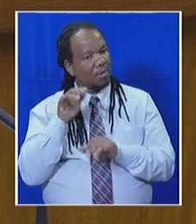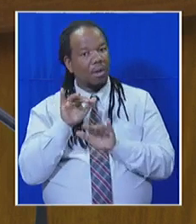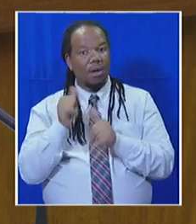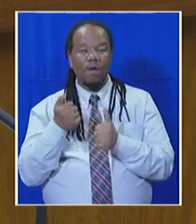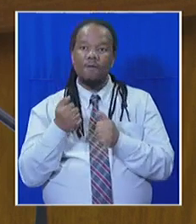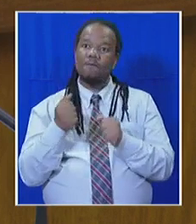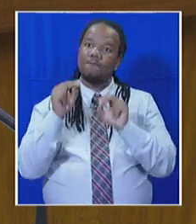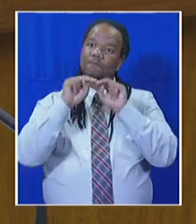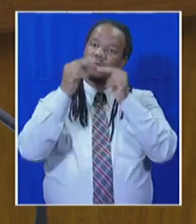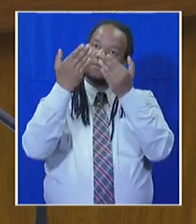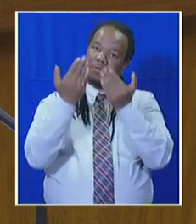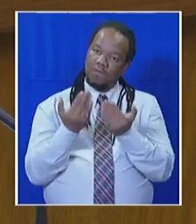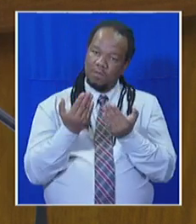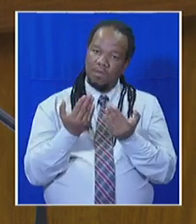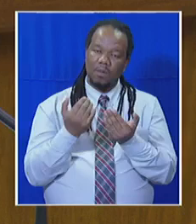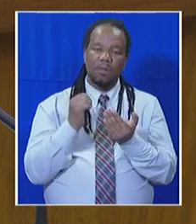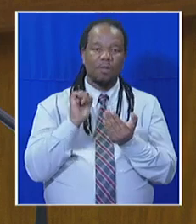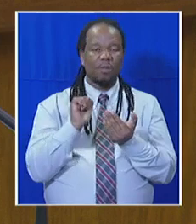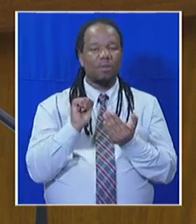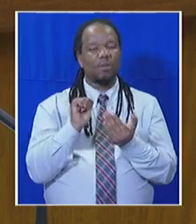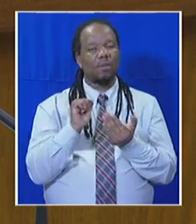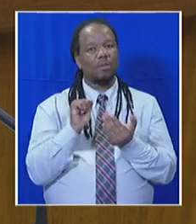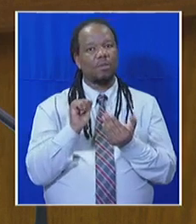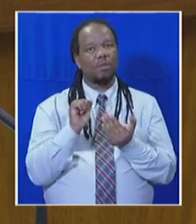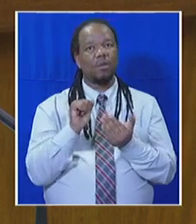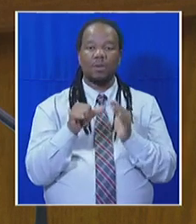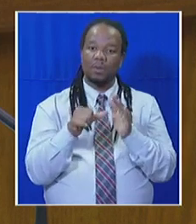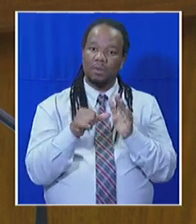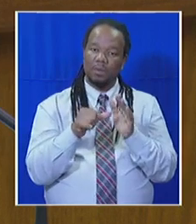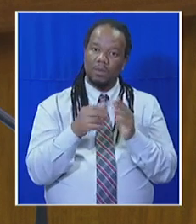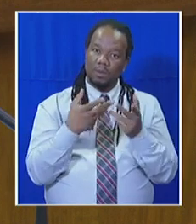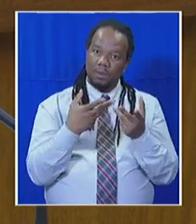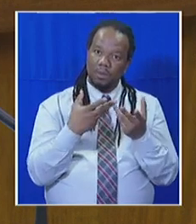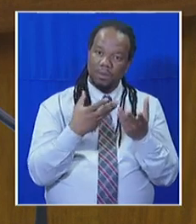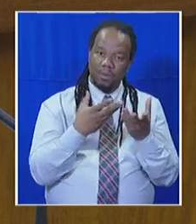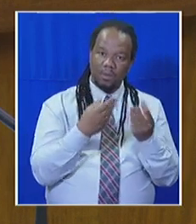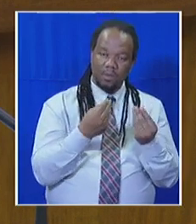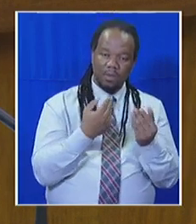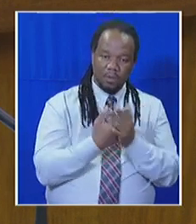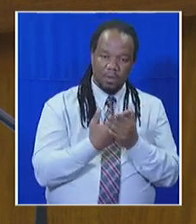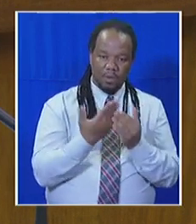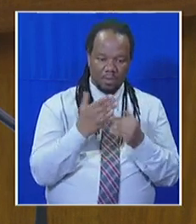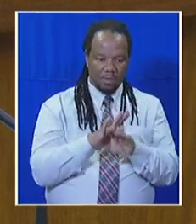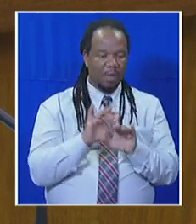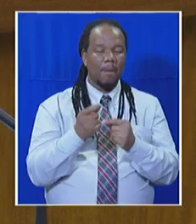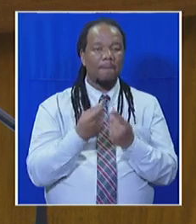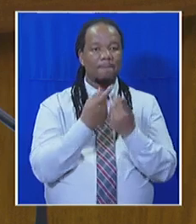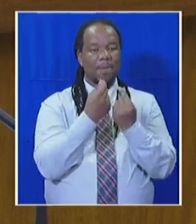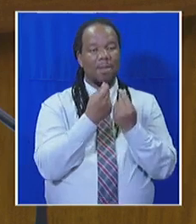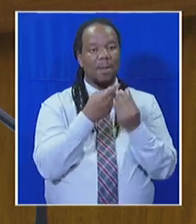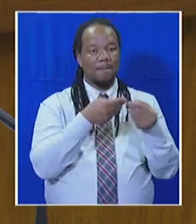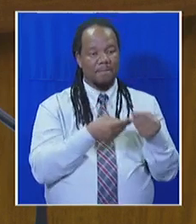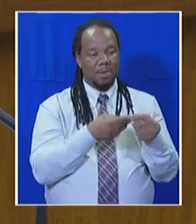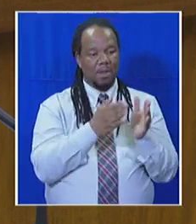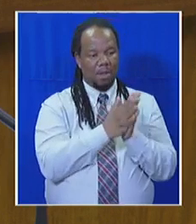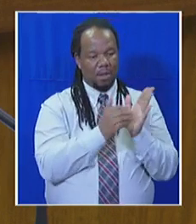as if this is merely a matter of fact and easily instituted. To amend the Money Bills Act, there must be